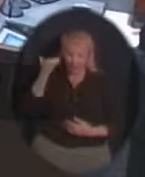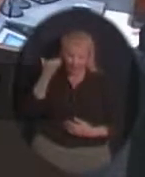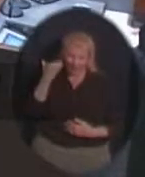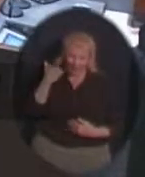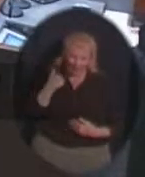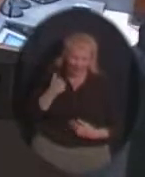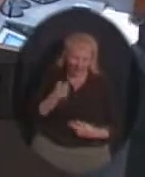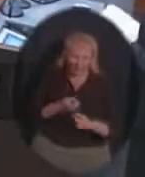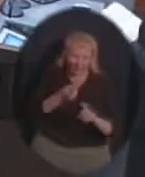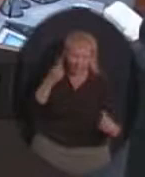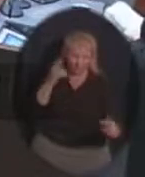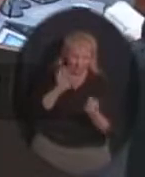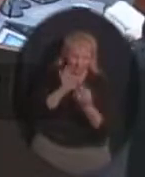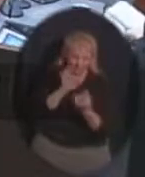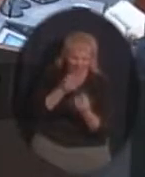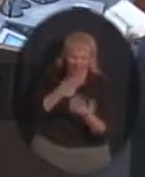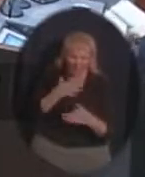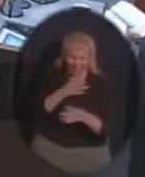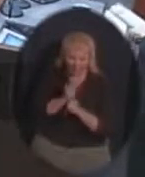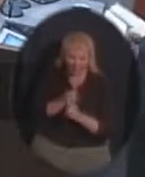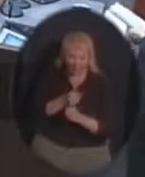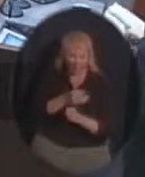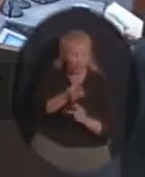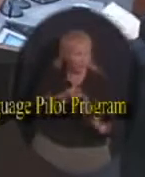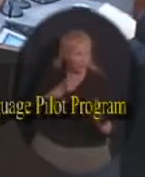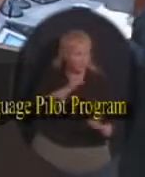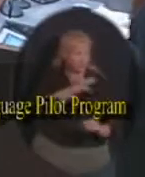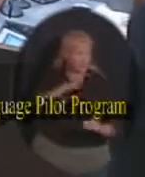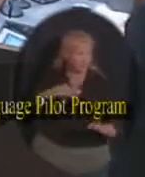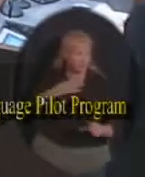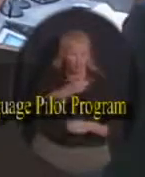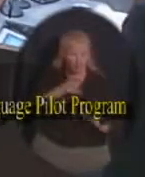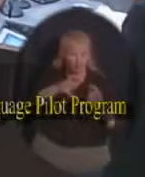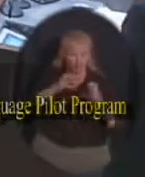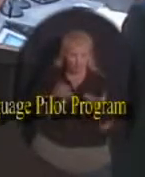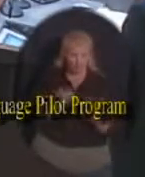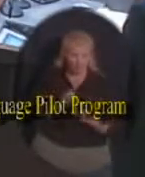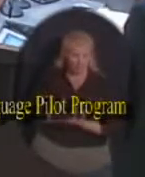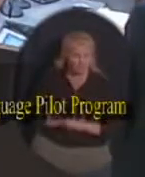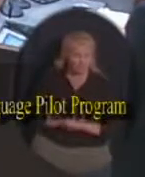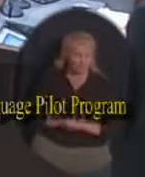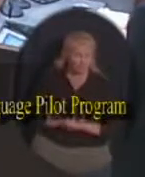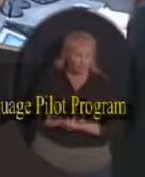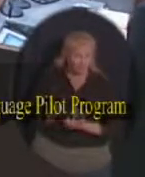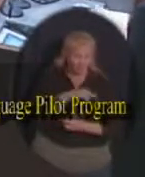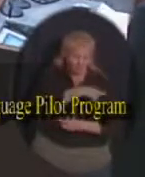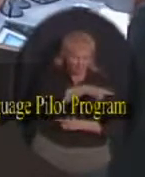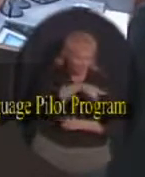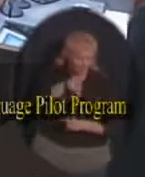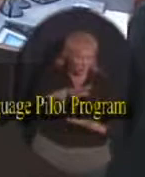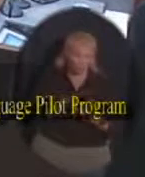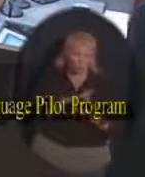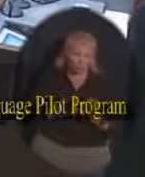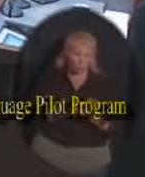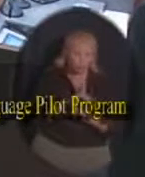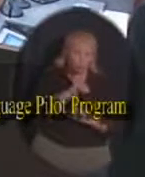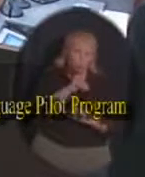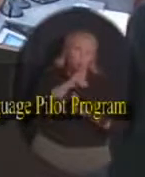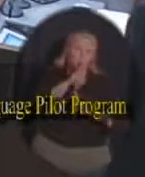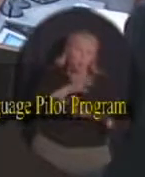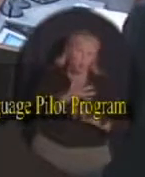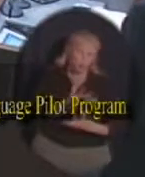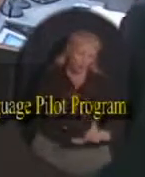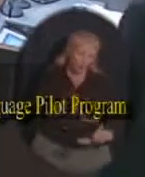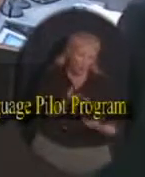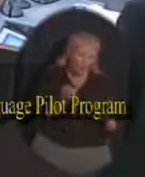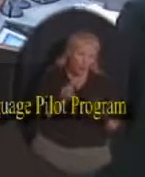I've received from staff and from the committee that's worked on this is that these schools very much want to be